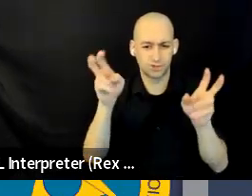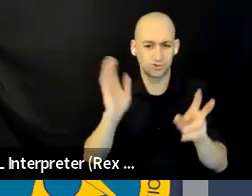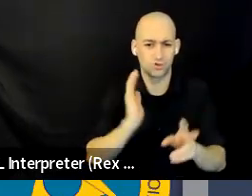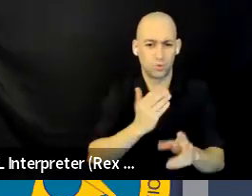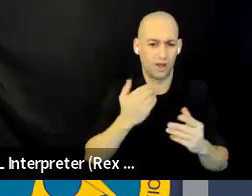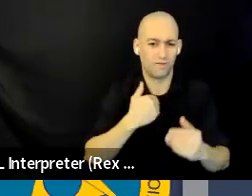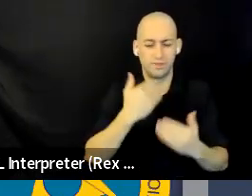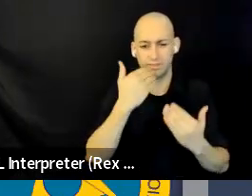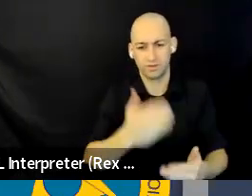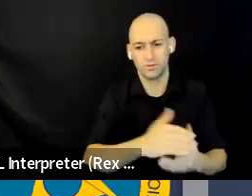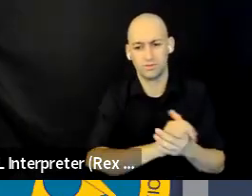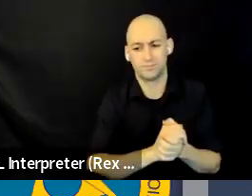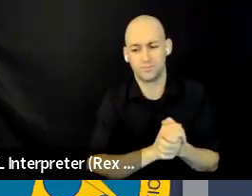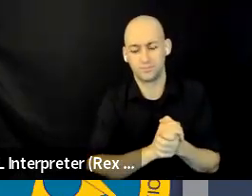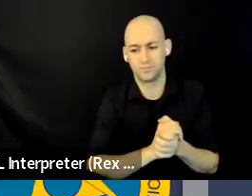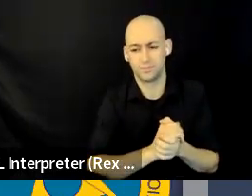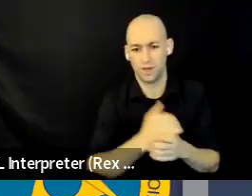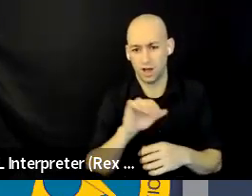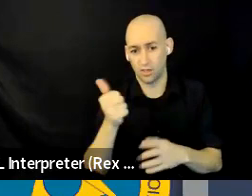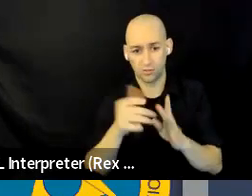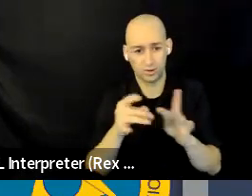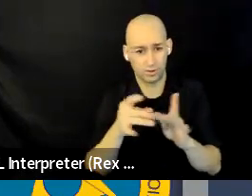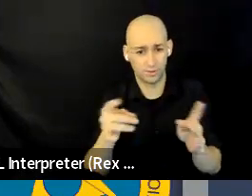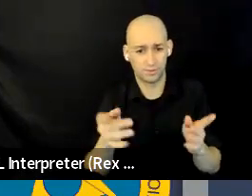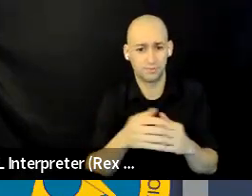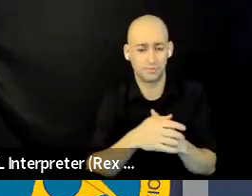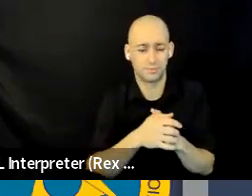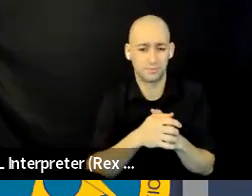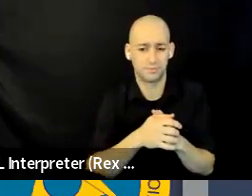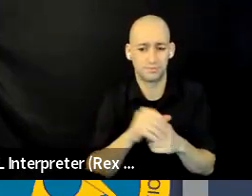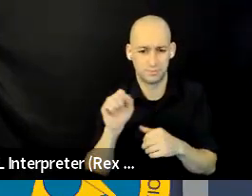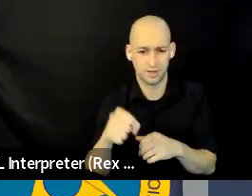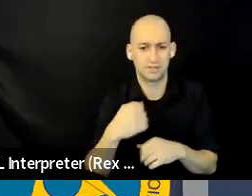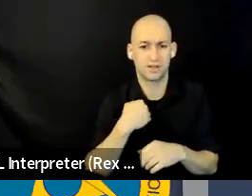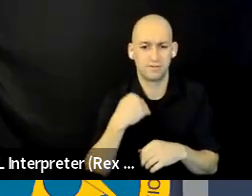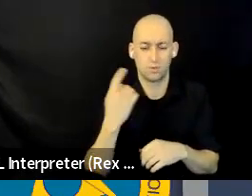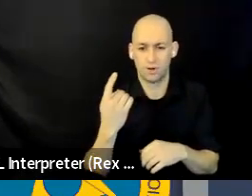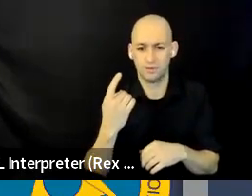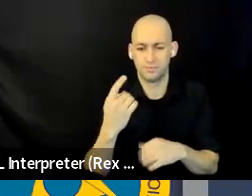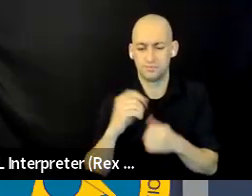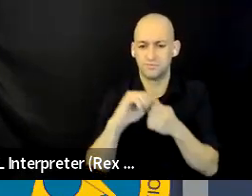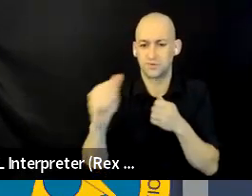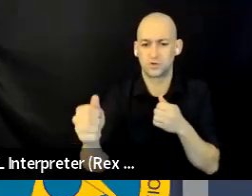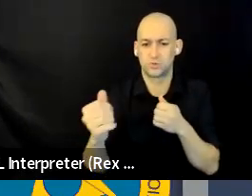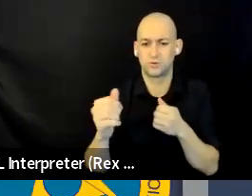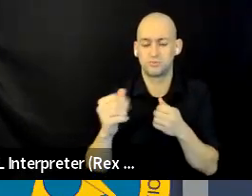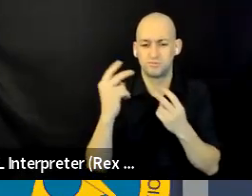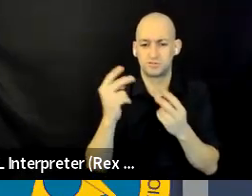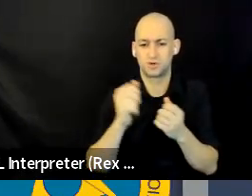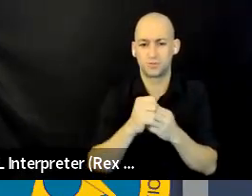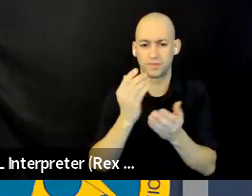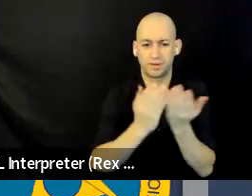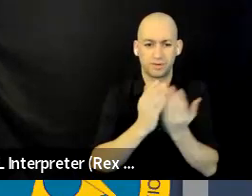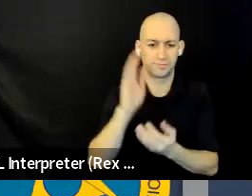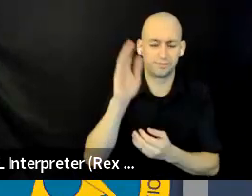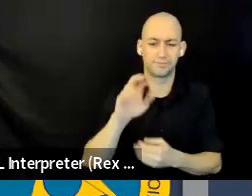you. Do we have any other public comment? Yes, we do have one virtual attendee with their hand raised at this time. Okay. I'd like to call on